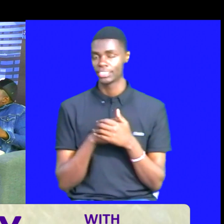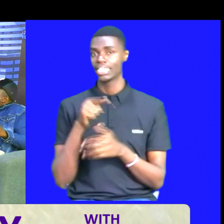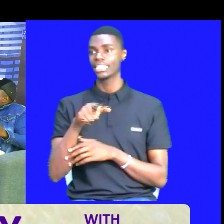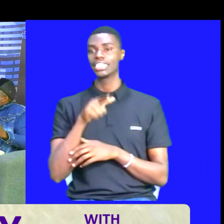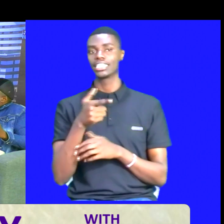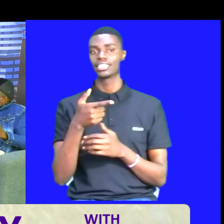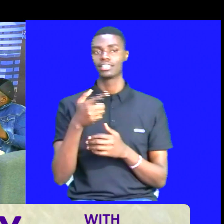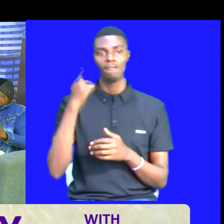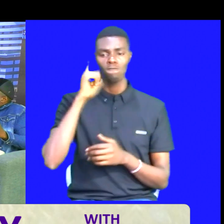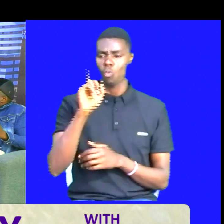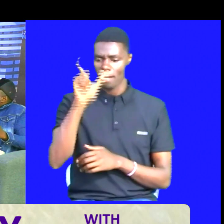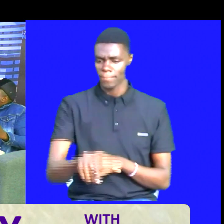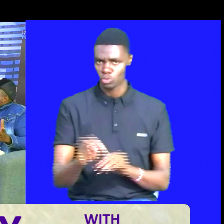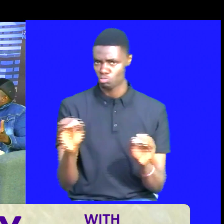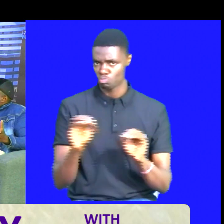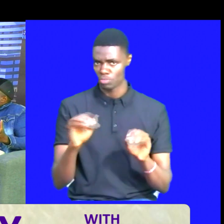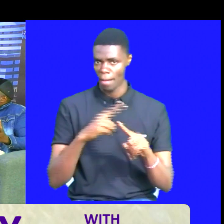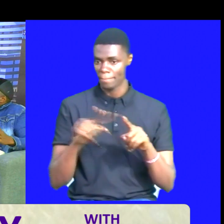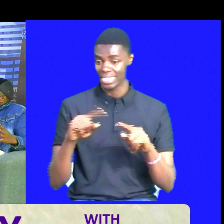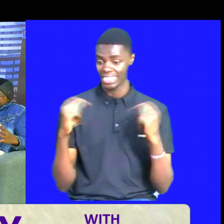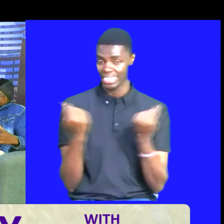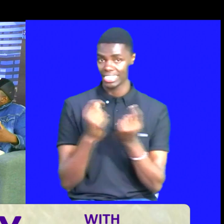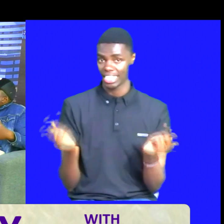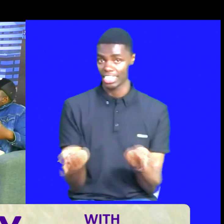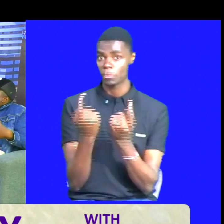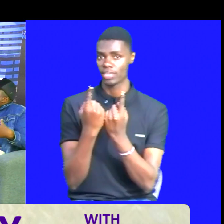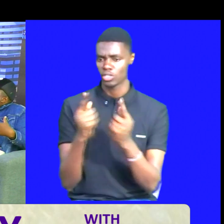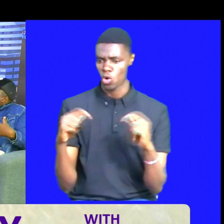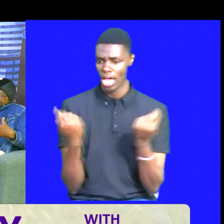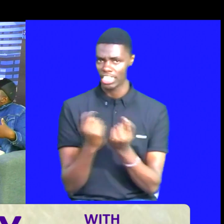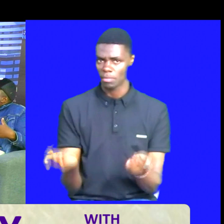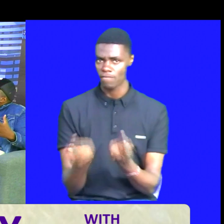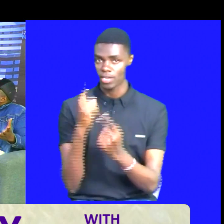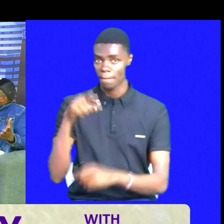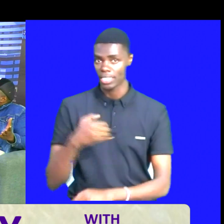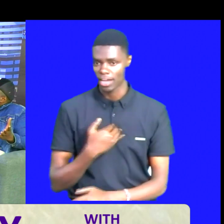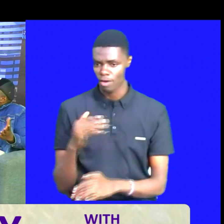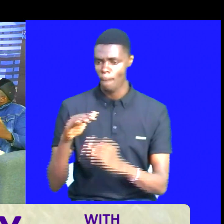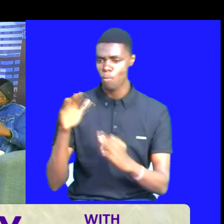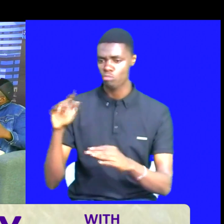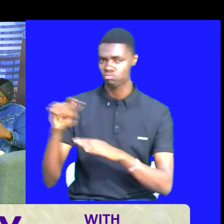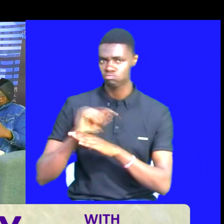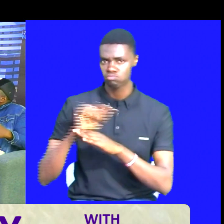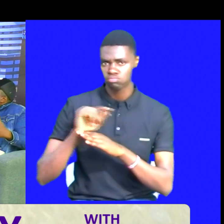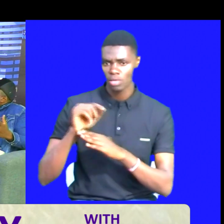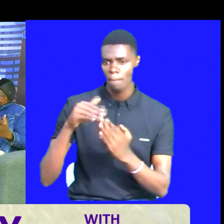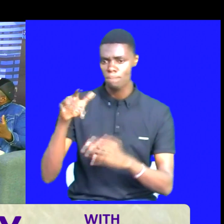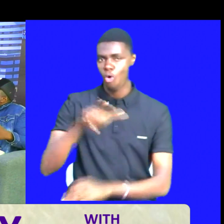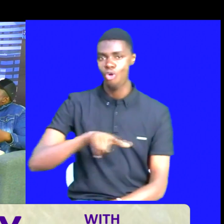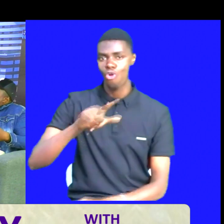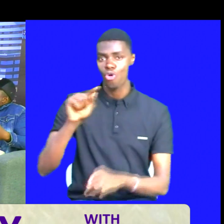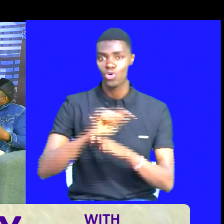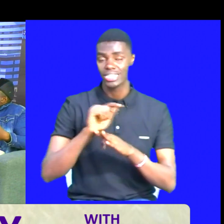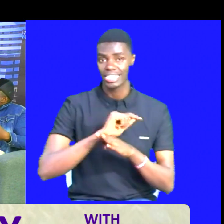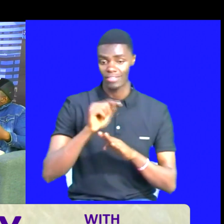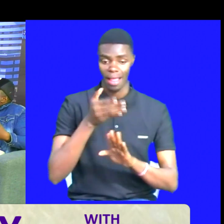not for one person. This is a team event, and a team event should be like, we have like more training, more local training, prior